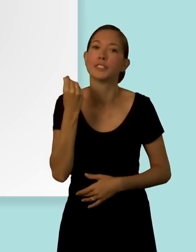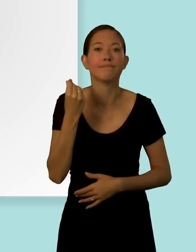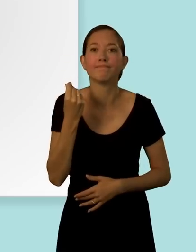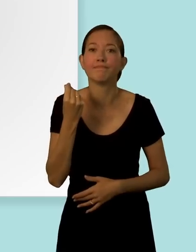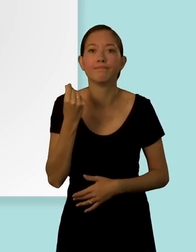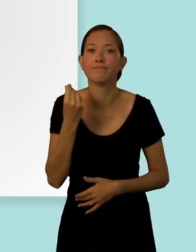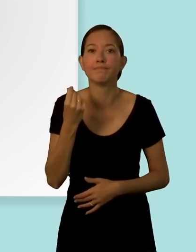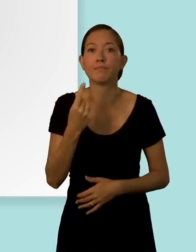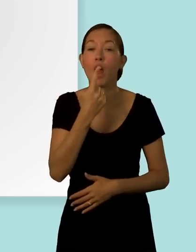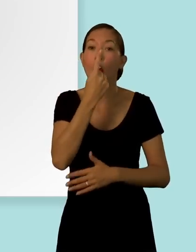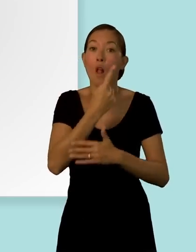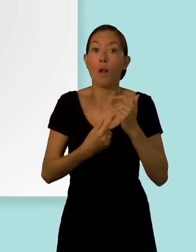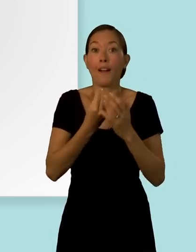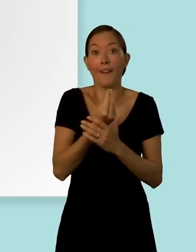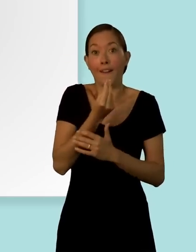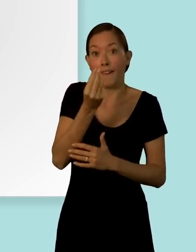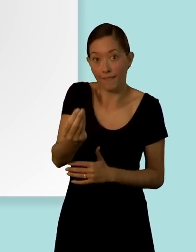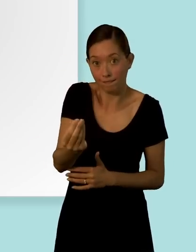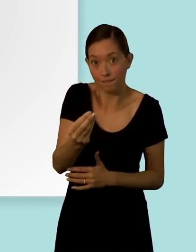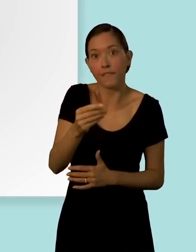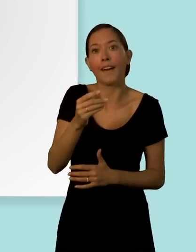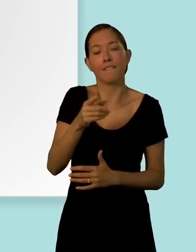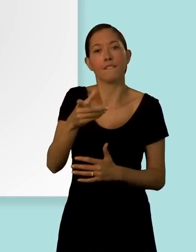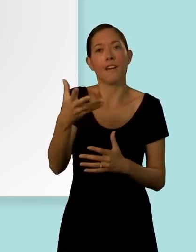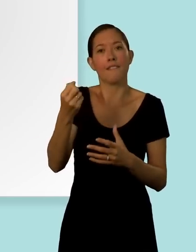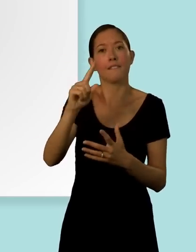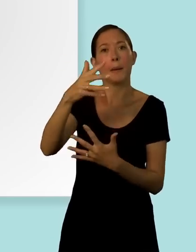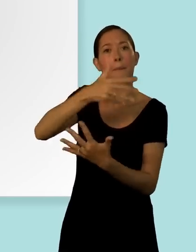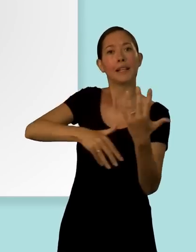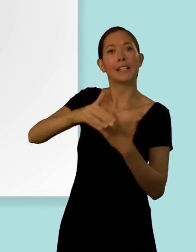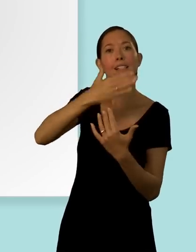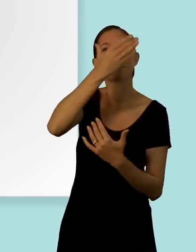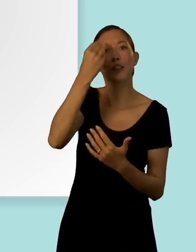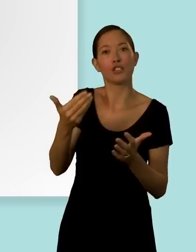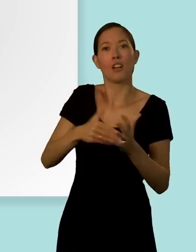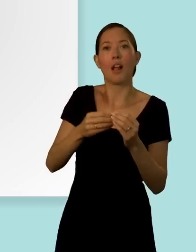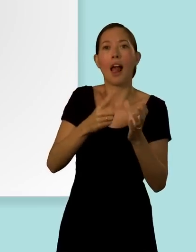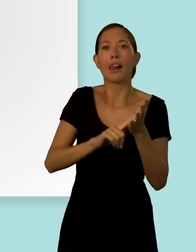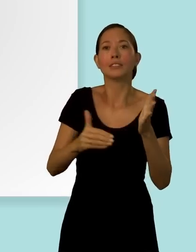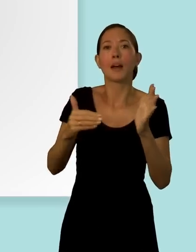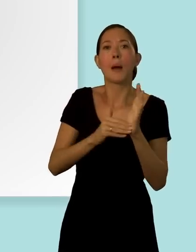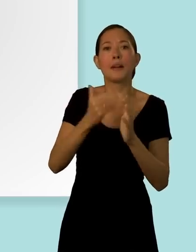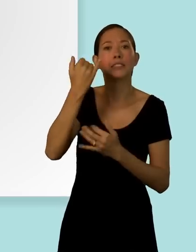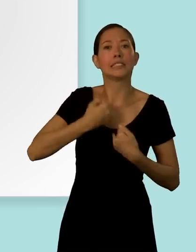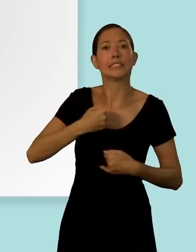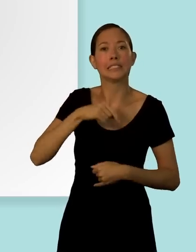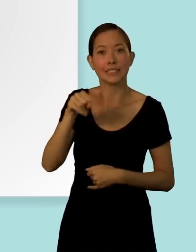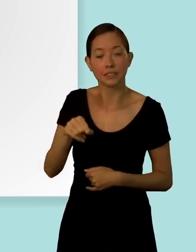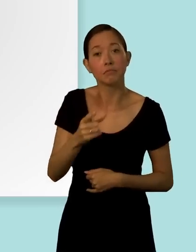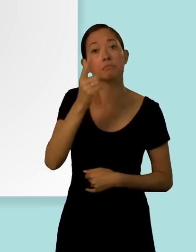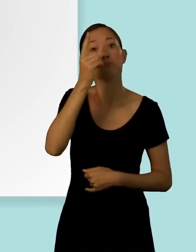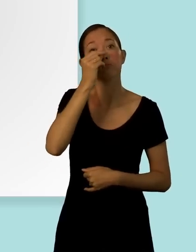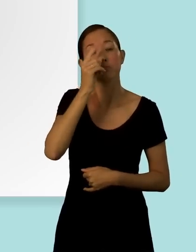to people with vascular dementia when this is part of a mixed dementia with Alzheimer's disease. It may be possible to slow down